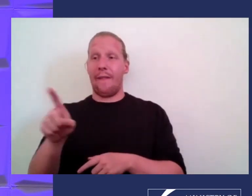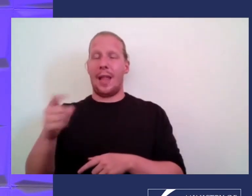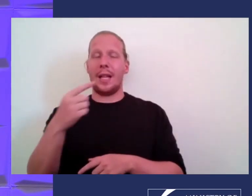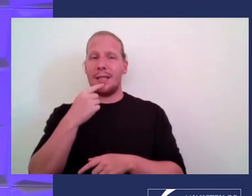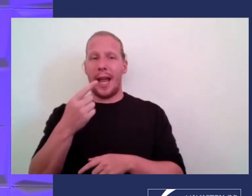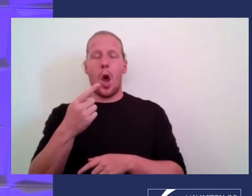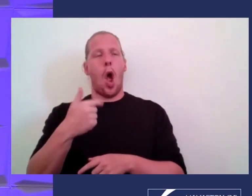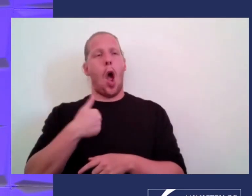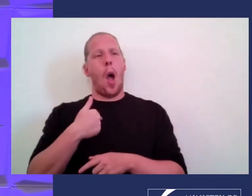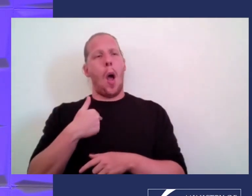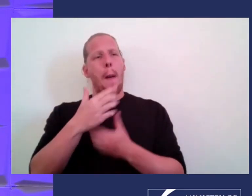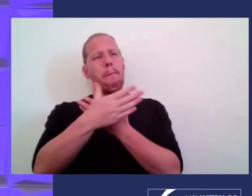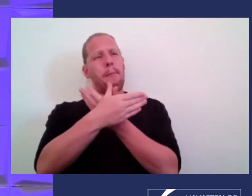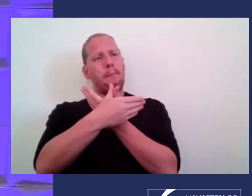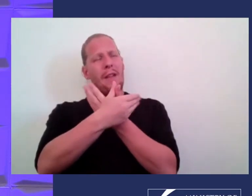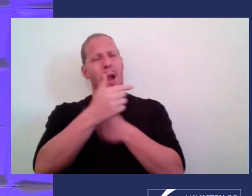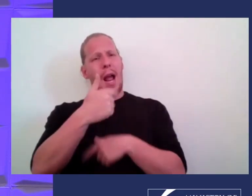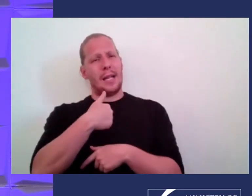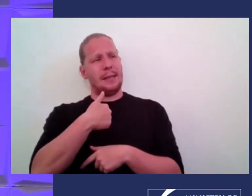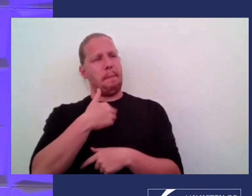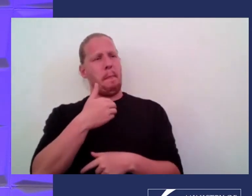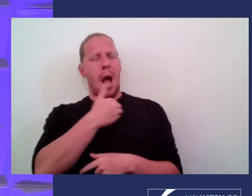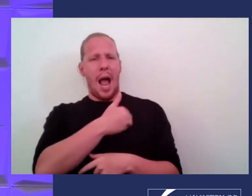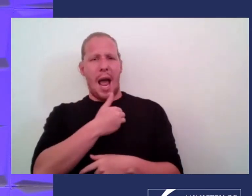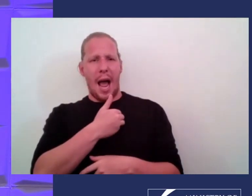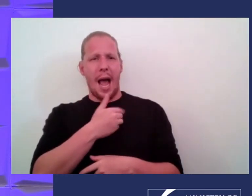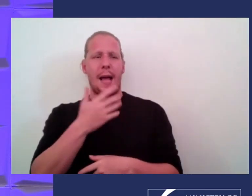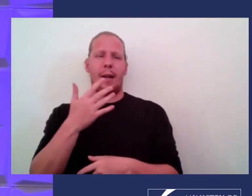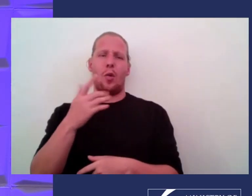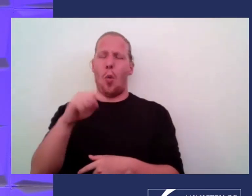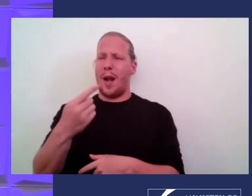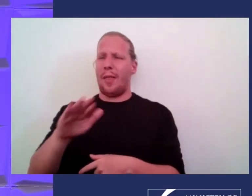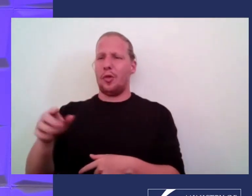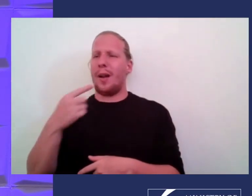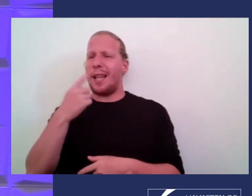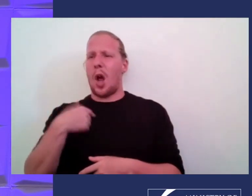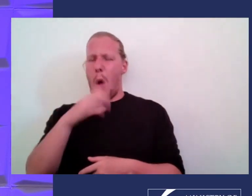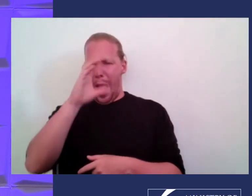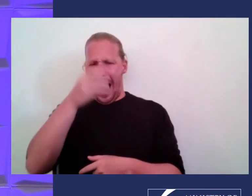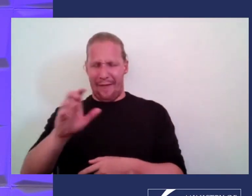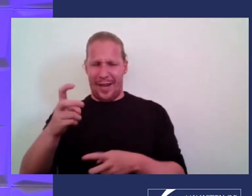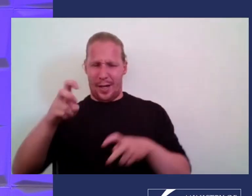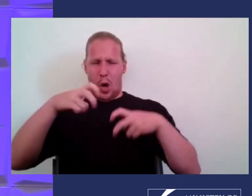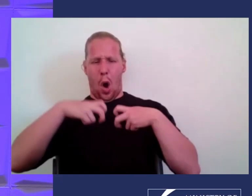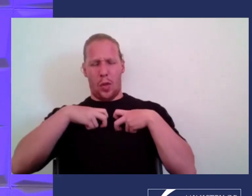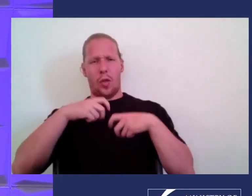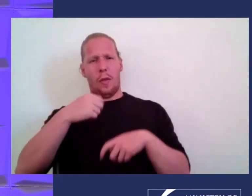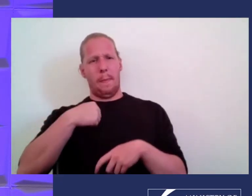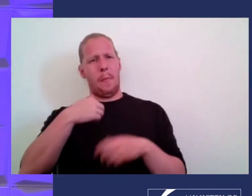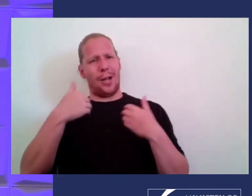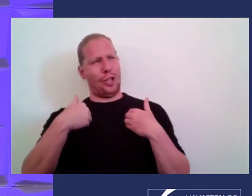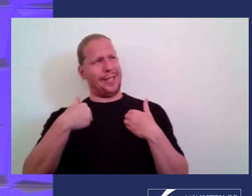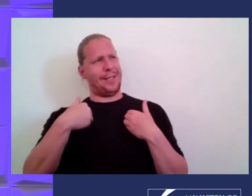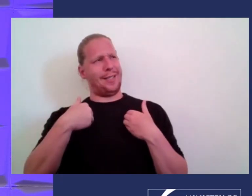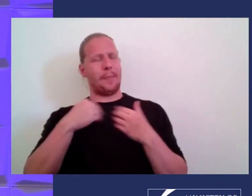had butterflies in their heart. Another child told me that they felt like they had an elephant sitting on their chest. So, of course, if there were any side effects, if your child